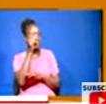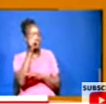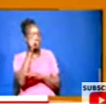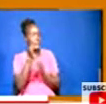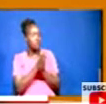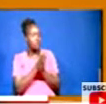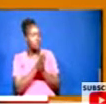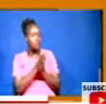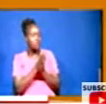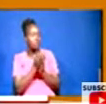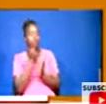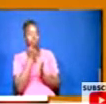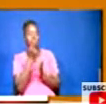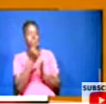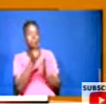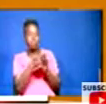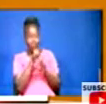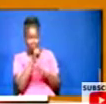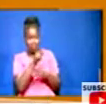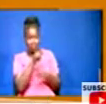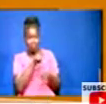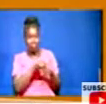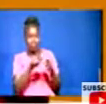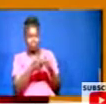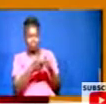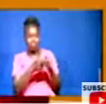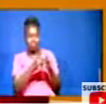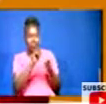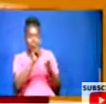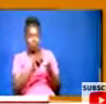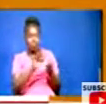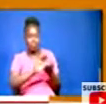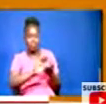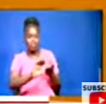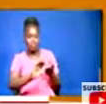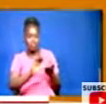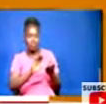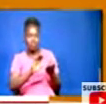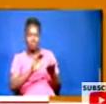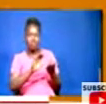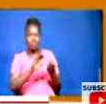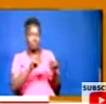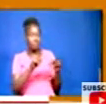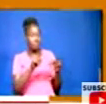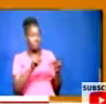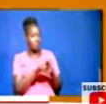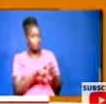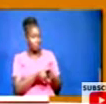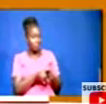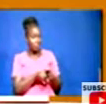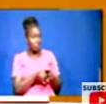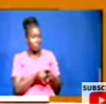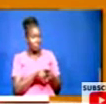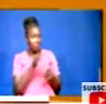President Moi, you know, embarked on this where he started subsidizing seeds, he started subsidizing fertilizer as well. President